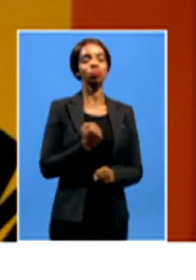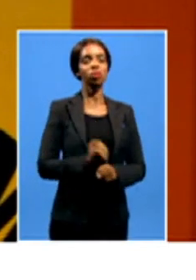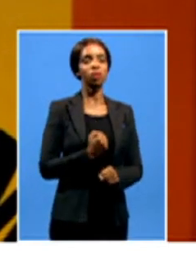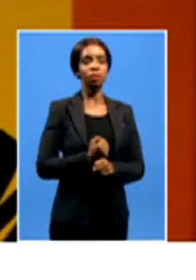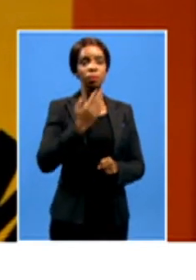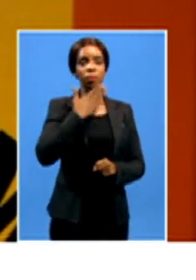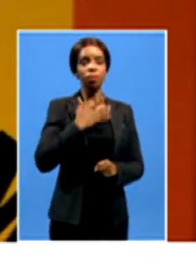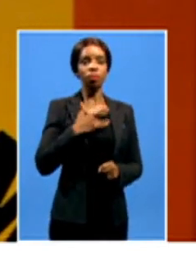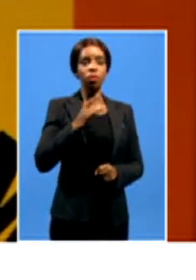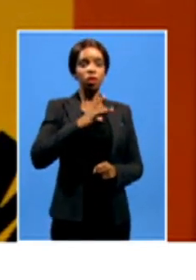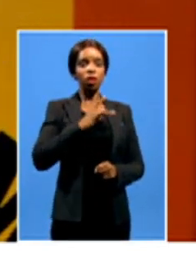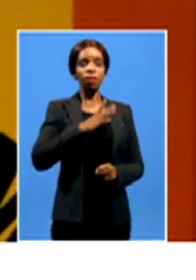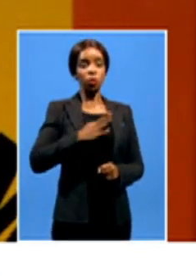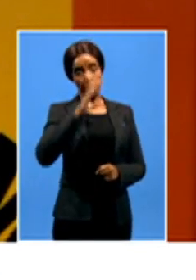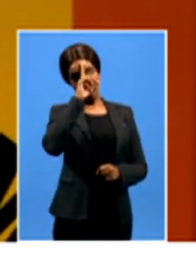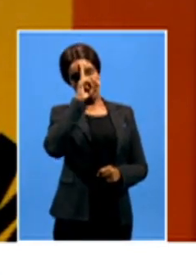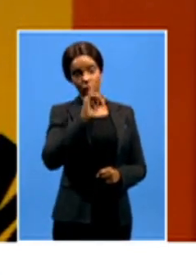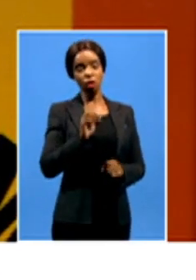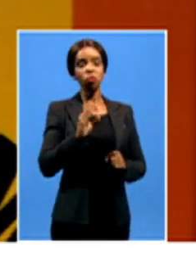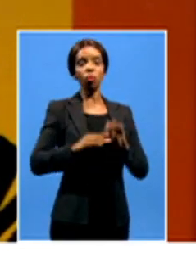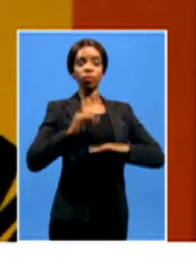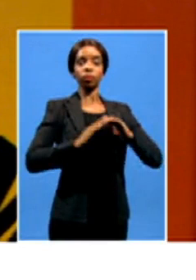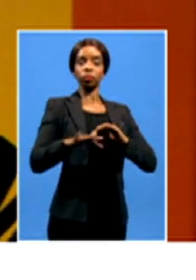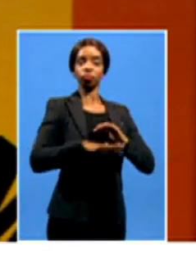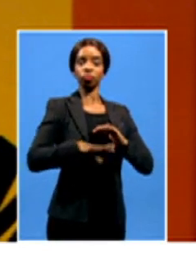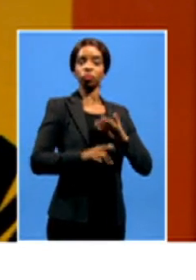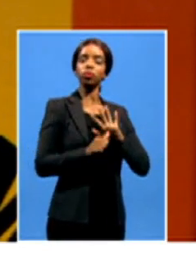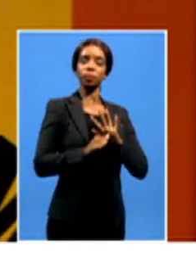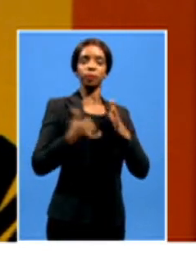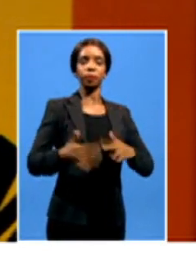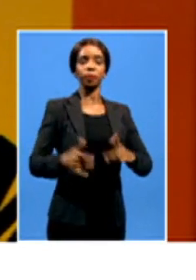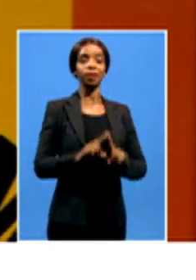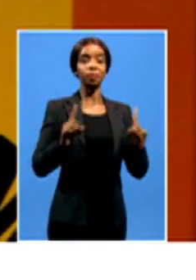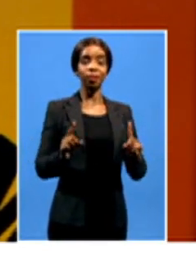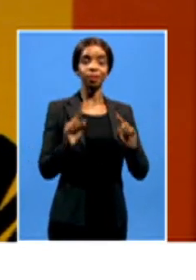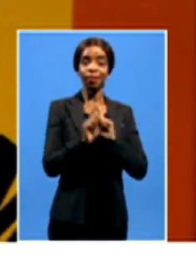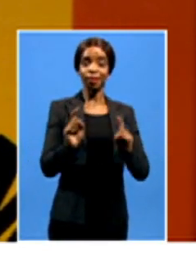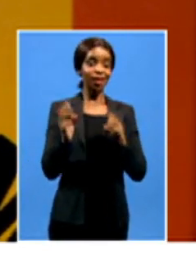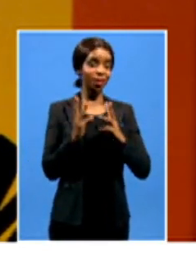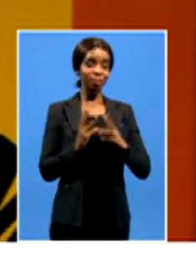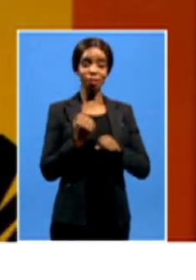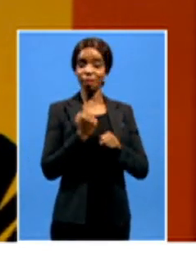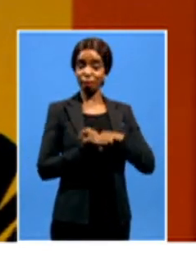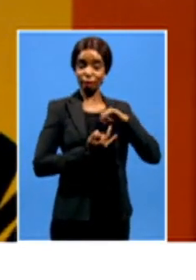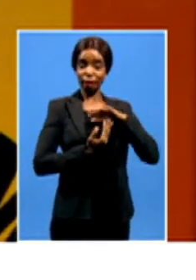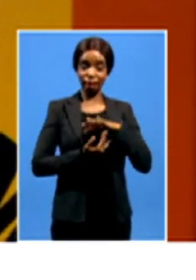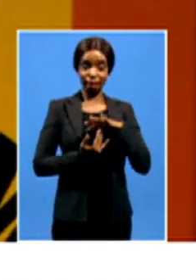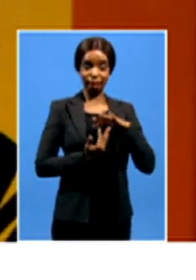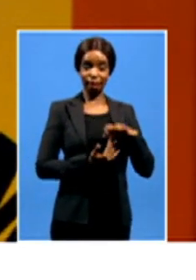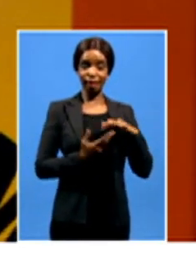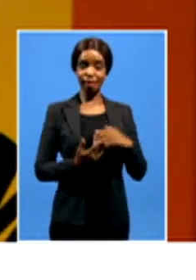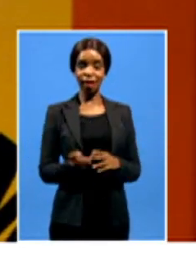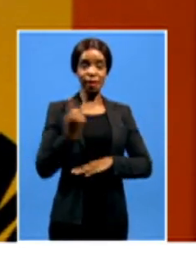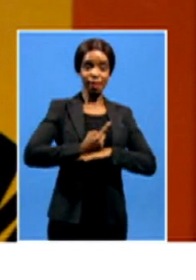of getting injured. So infrastructure is very important as well. But people inspire us, and our daily lives, our struggles